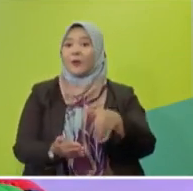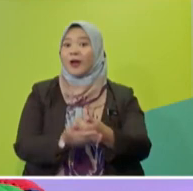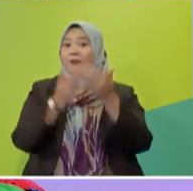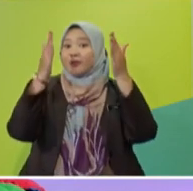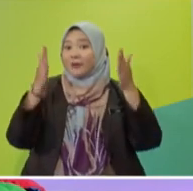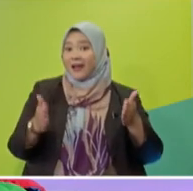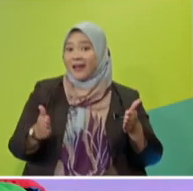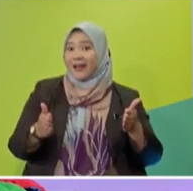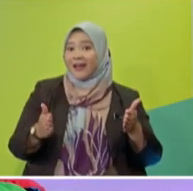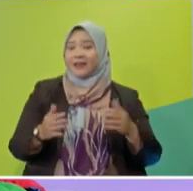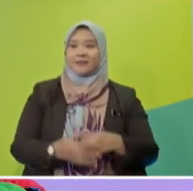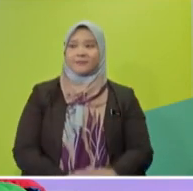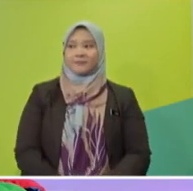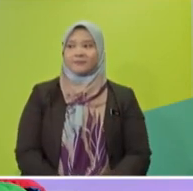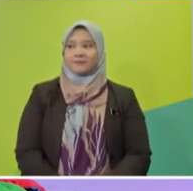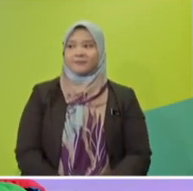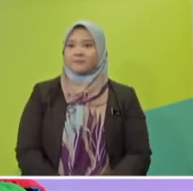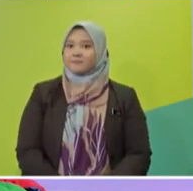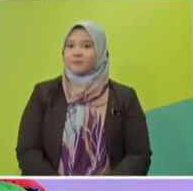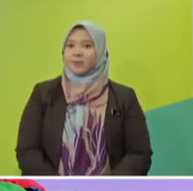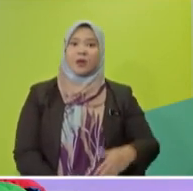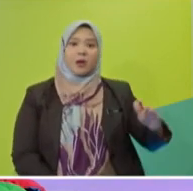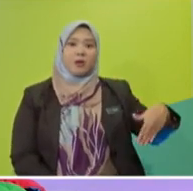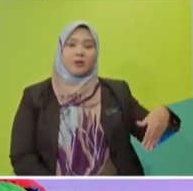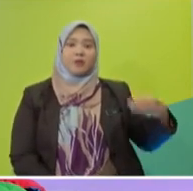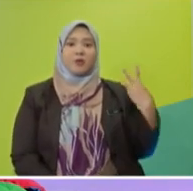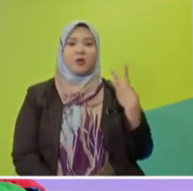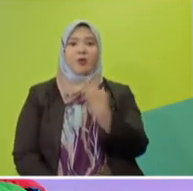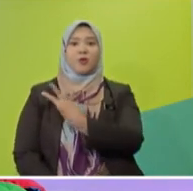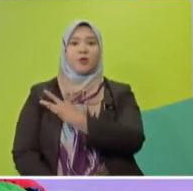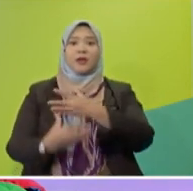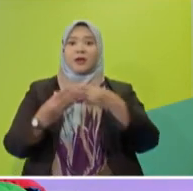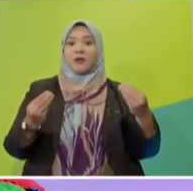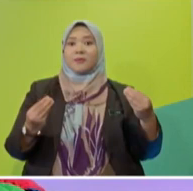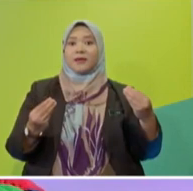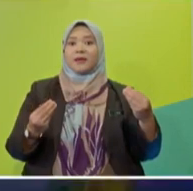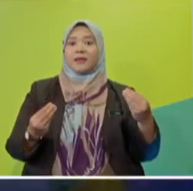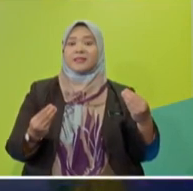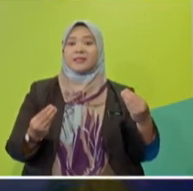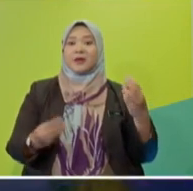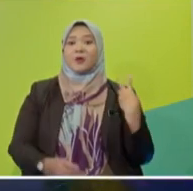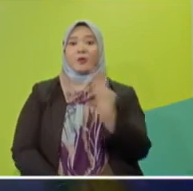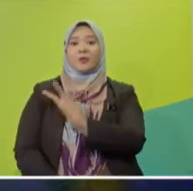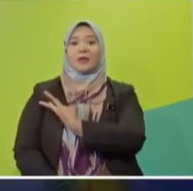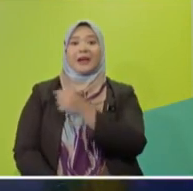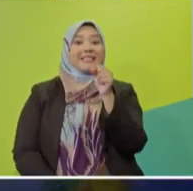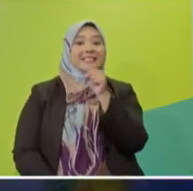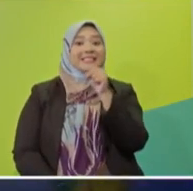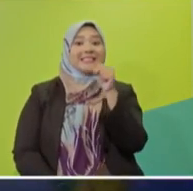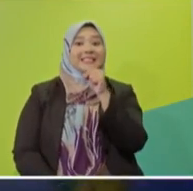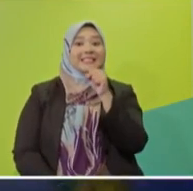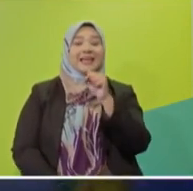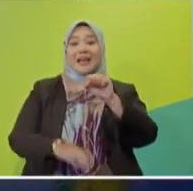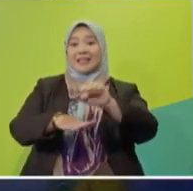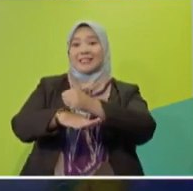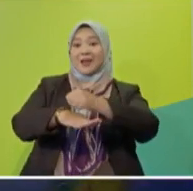end, teacher, how about we sing a very famous song with animals in it? What yes, do you think? Yes, definitely. I'm excited. All right, everyone.